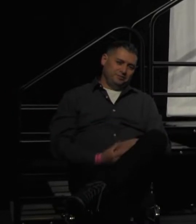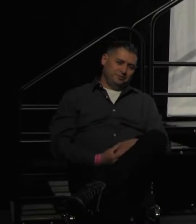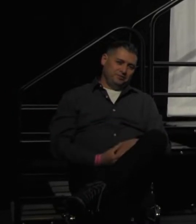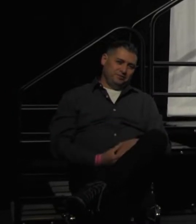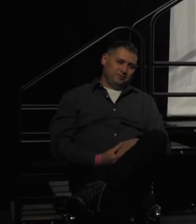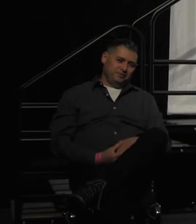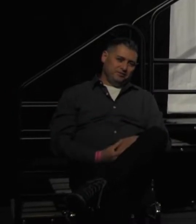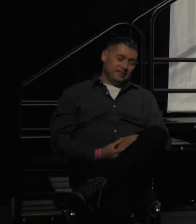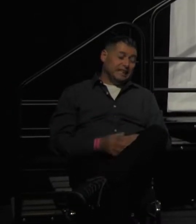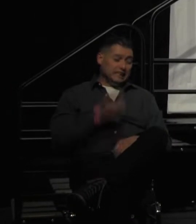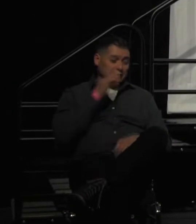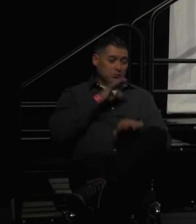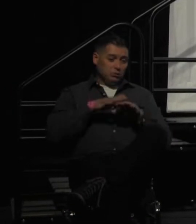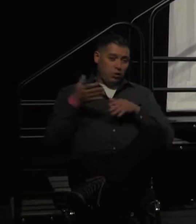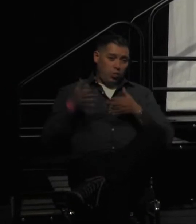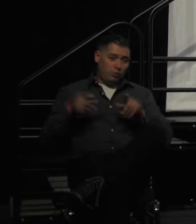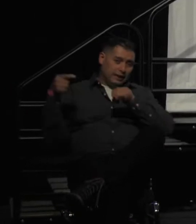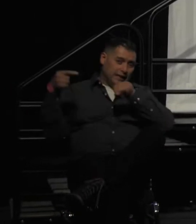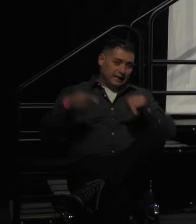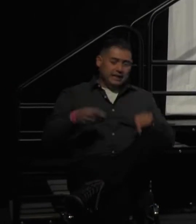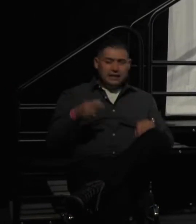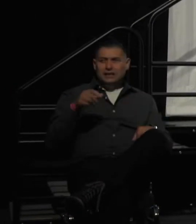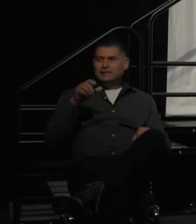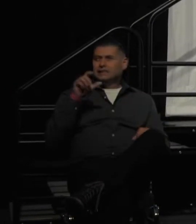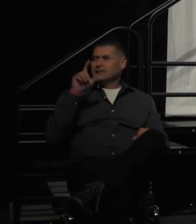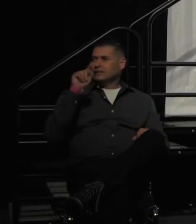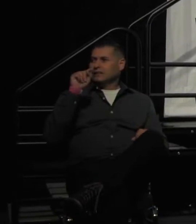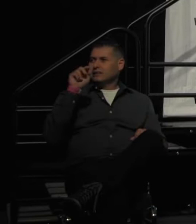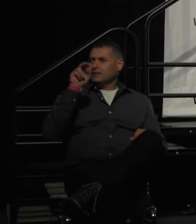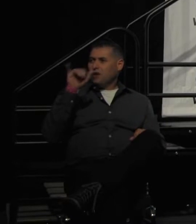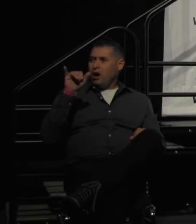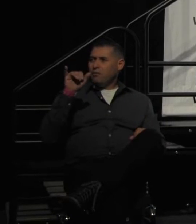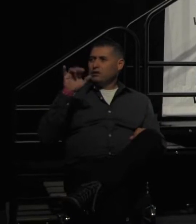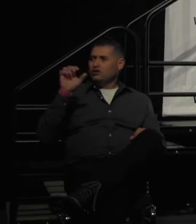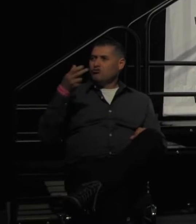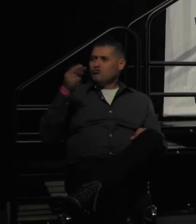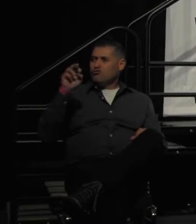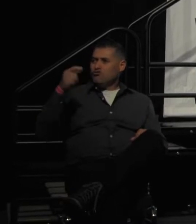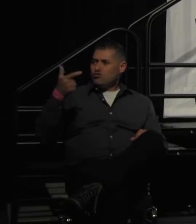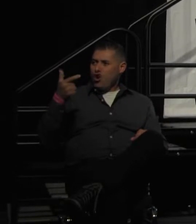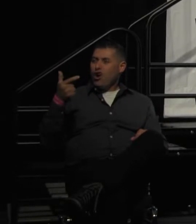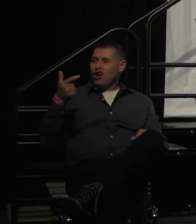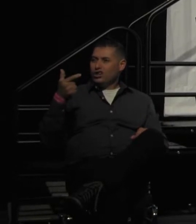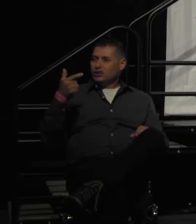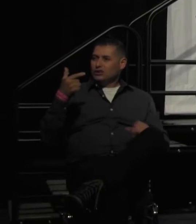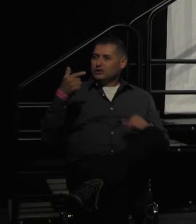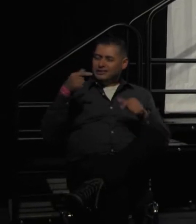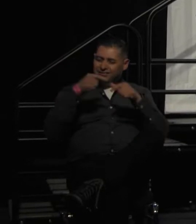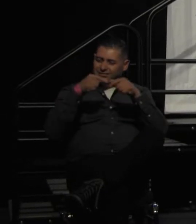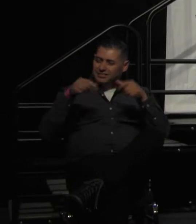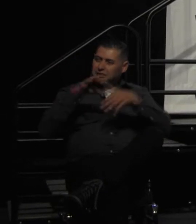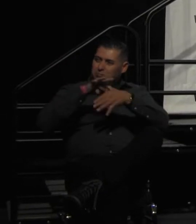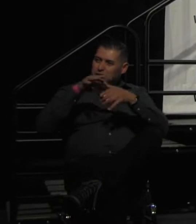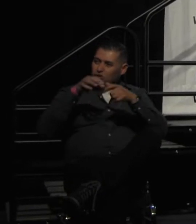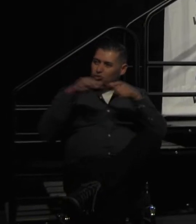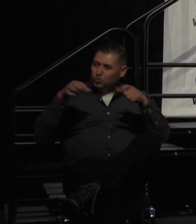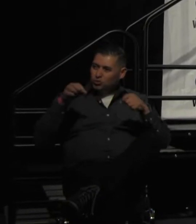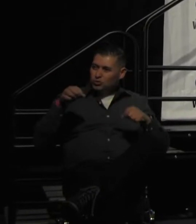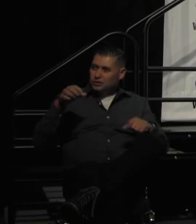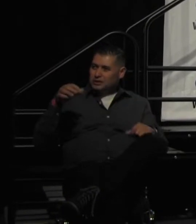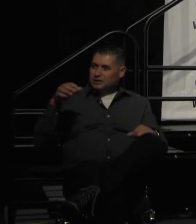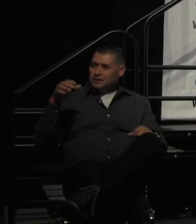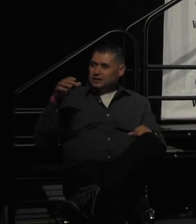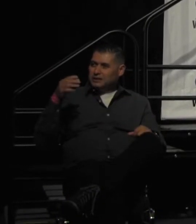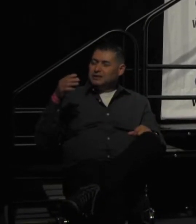I smoked on the way over. We did some Tommy Chong breast strips. Oh. Yeah, they're on the market. Nice. Breast strips? Hey,